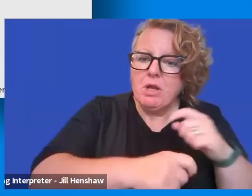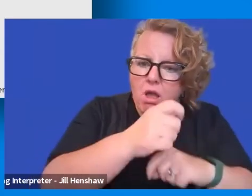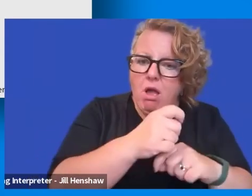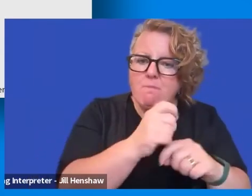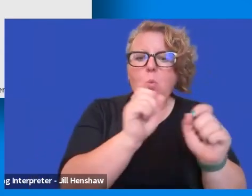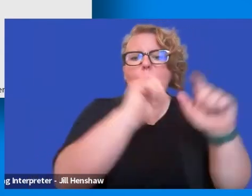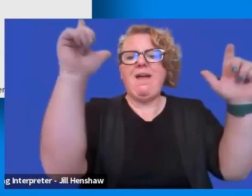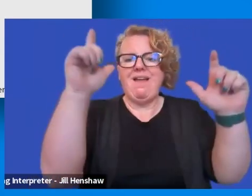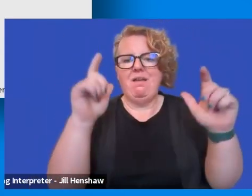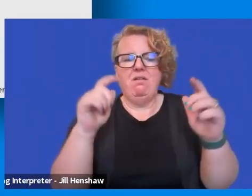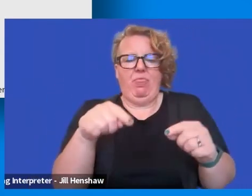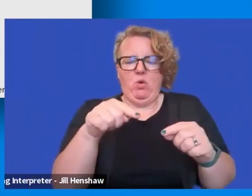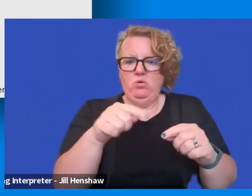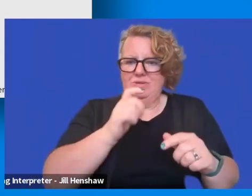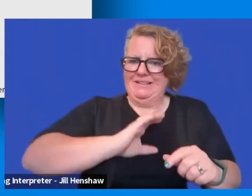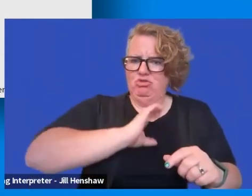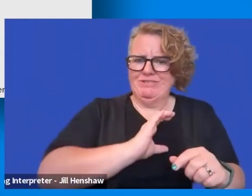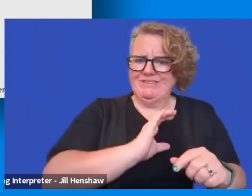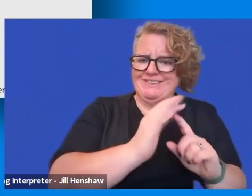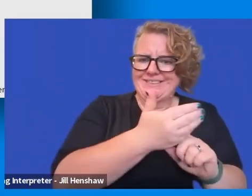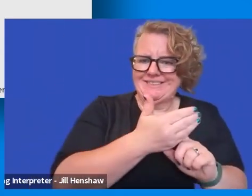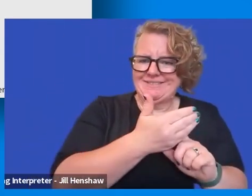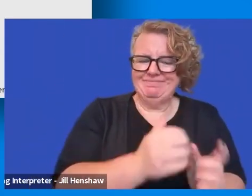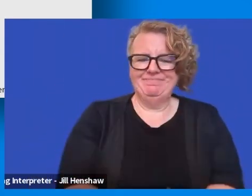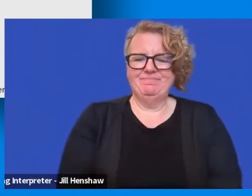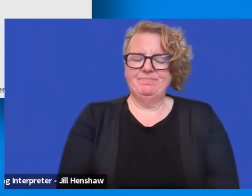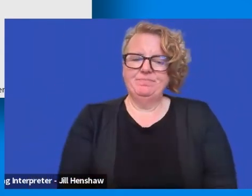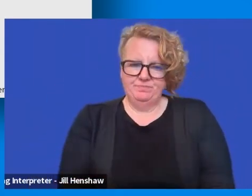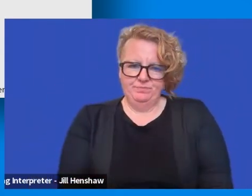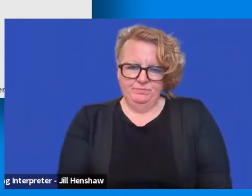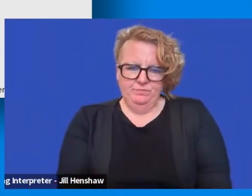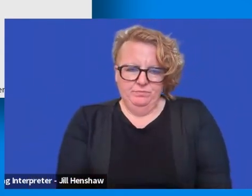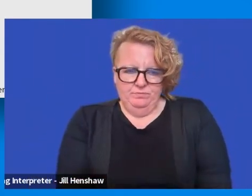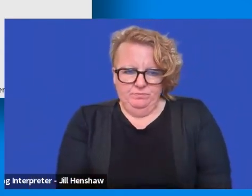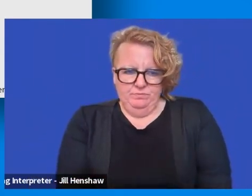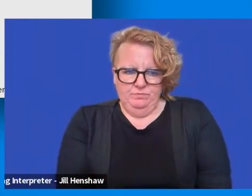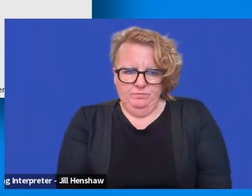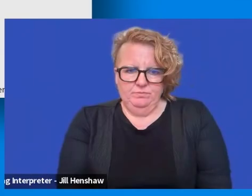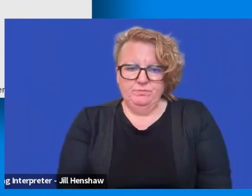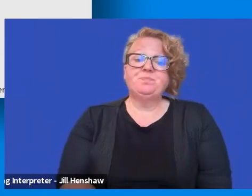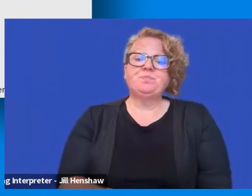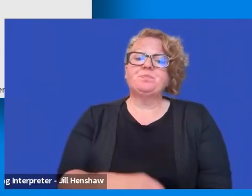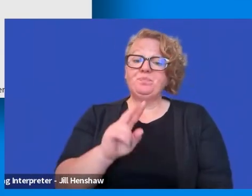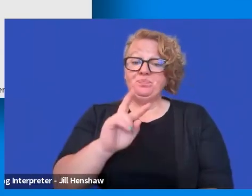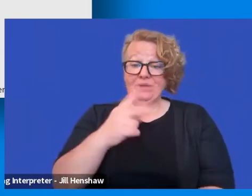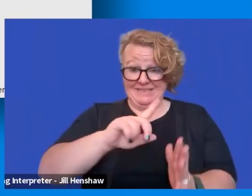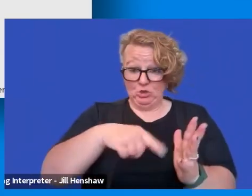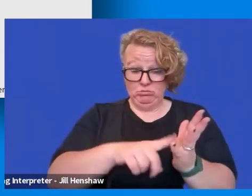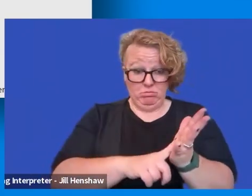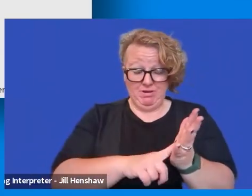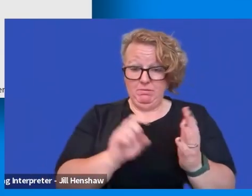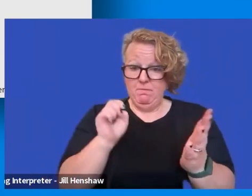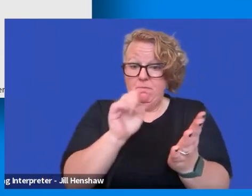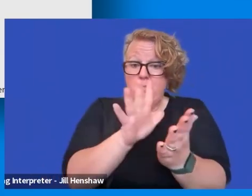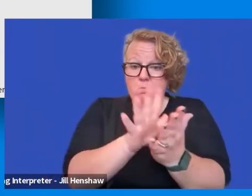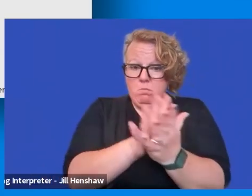unprotected characteristics. And if we just skip forward one slide, Steffi, on the 2nd of July, there's a blog coming out from